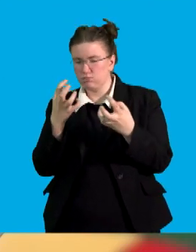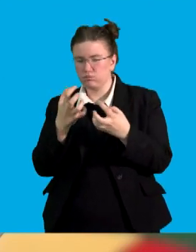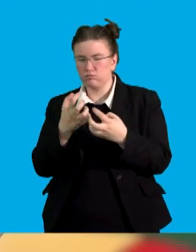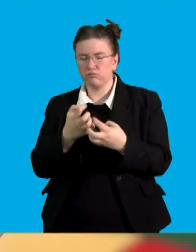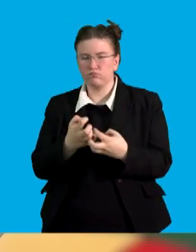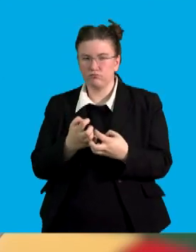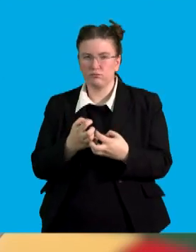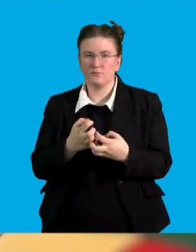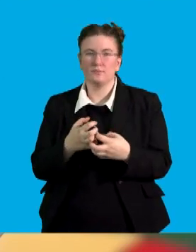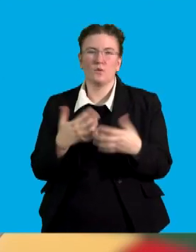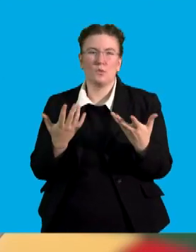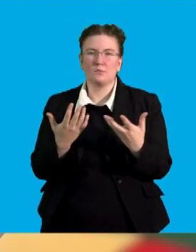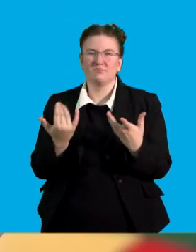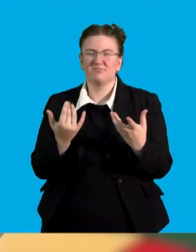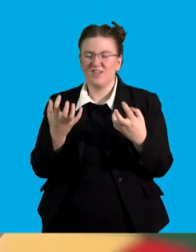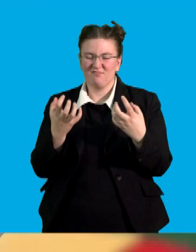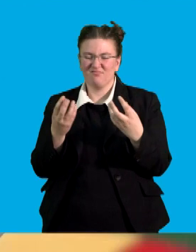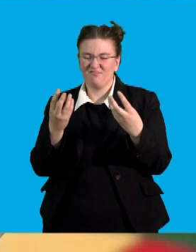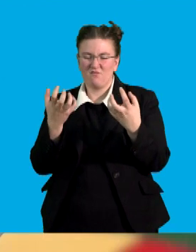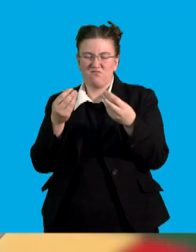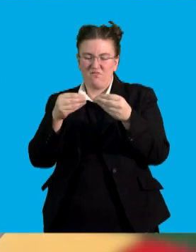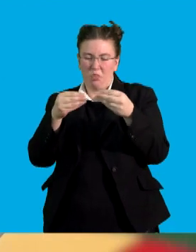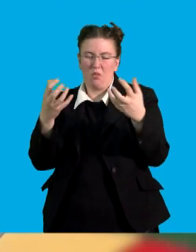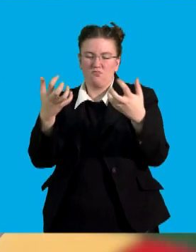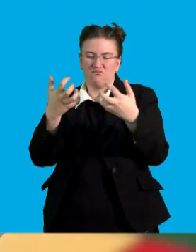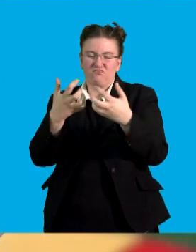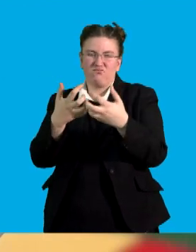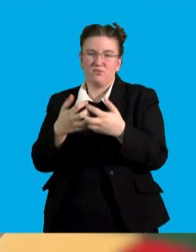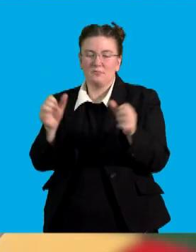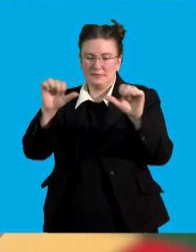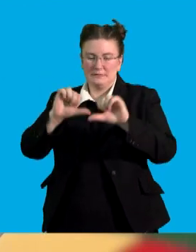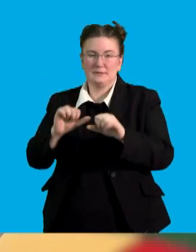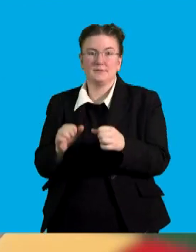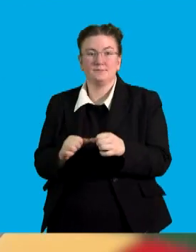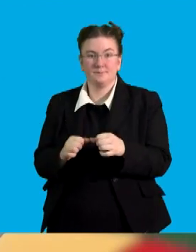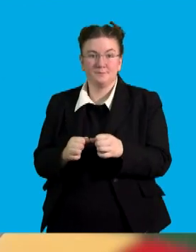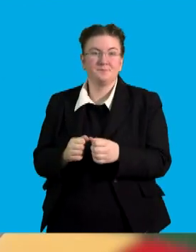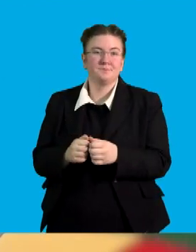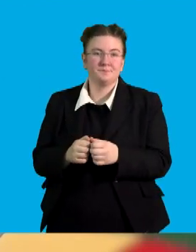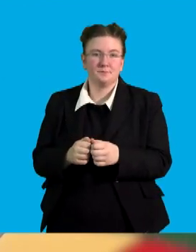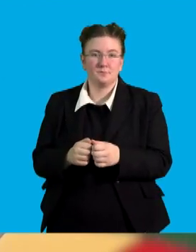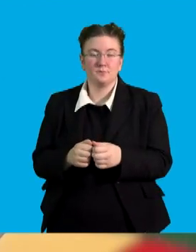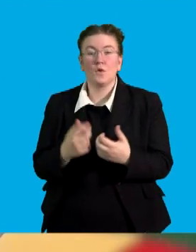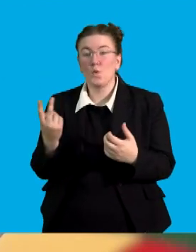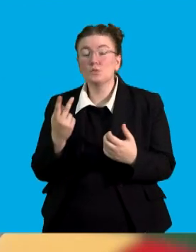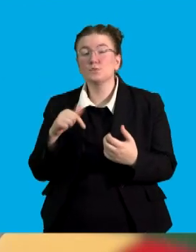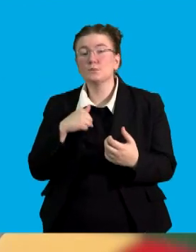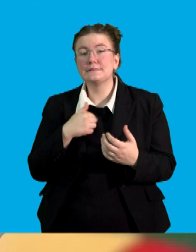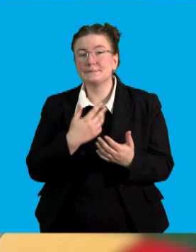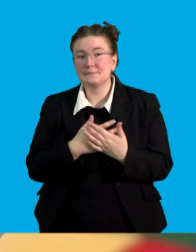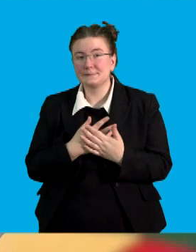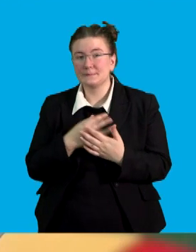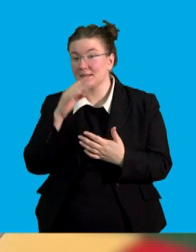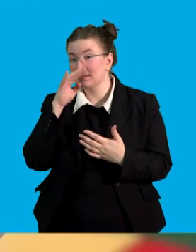cloudy deposit or that sludgy deposit when two substances are mixed, two or more substances are mixed together. We can also